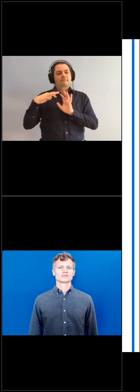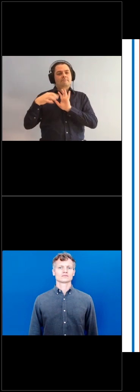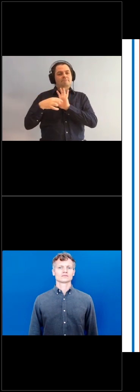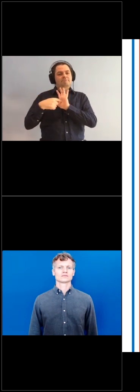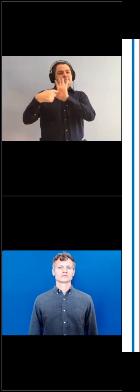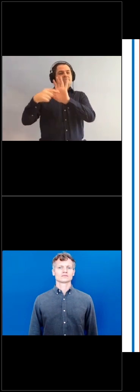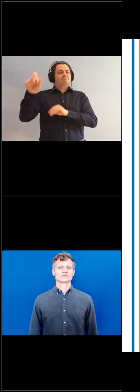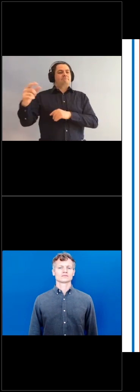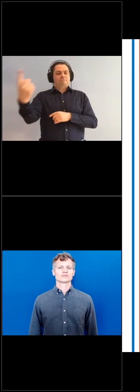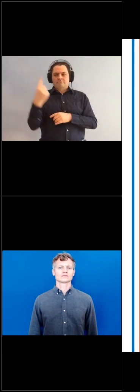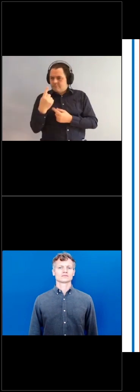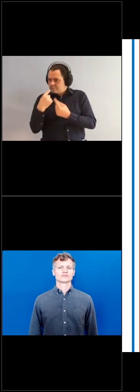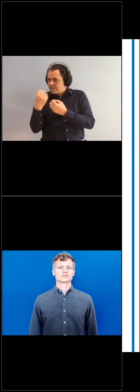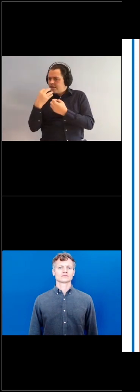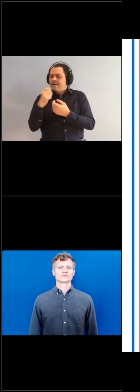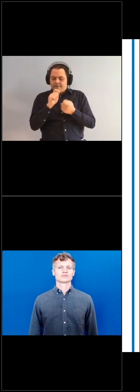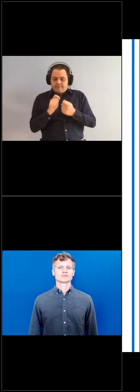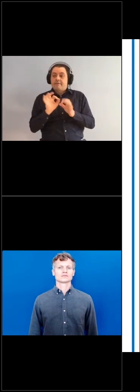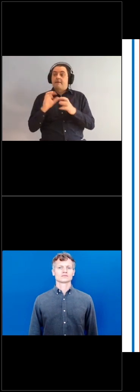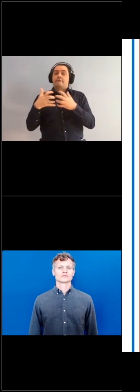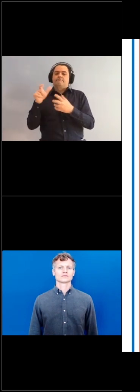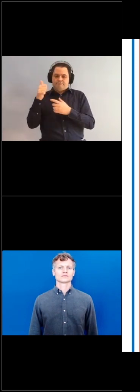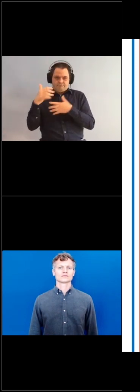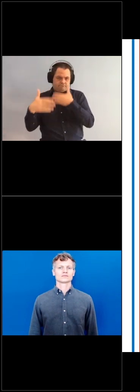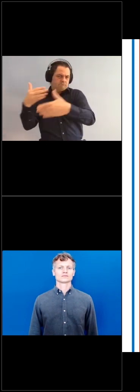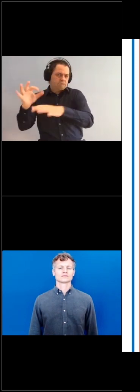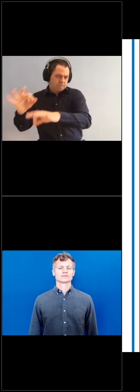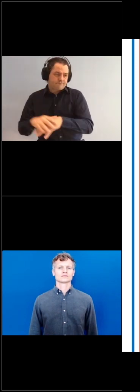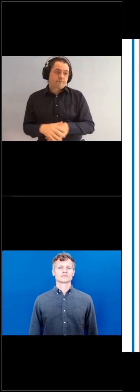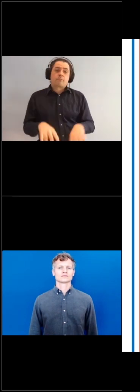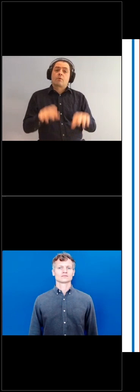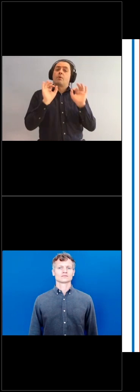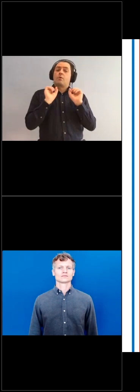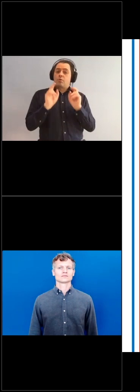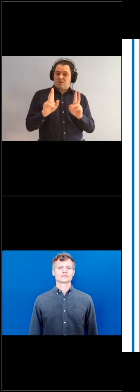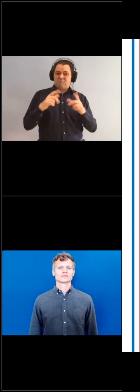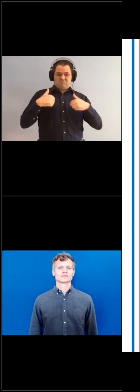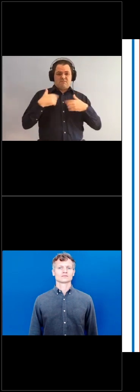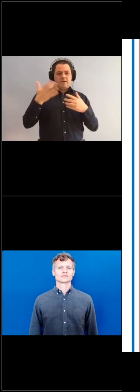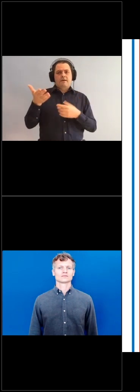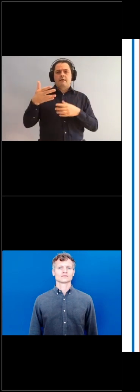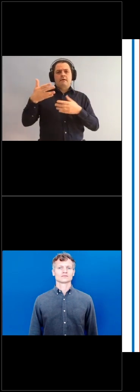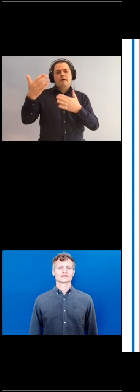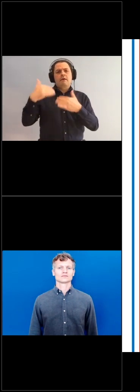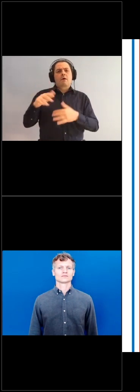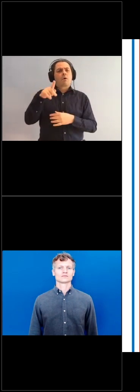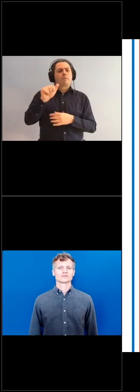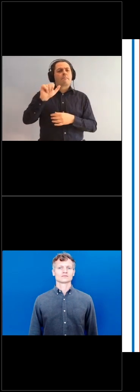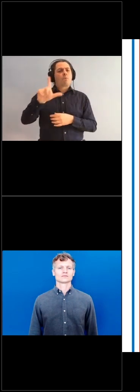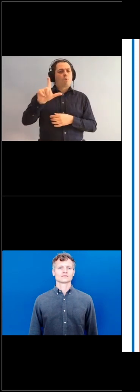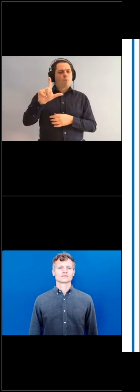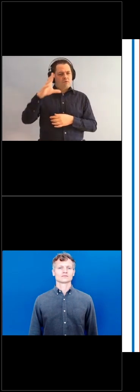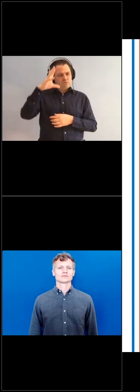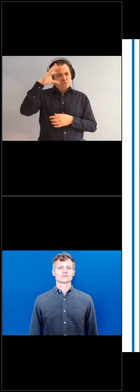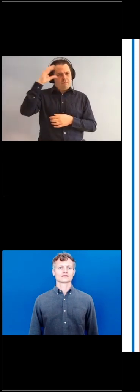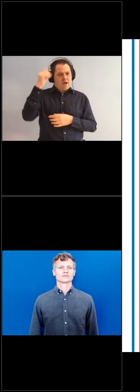briefly explain how we are promoting participation of persons with disabilities in the context of Somalia. Paul,